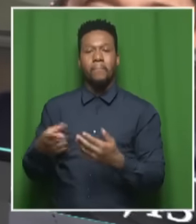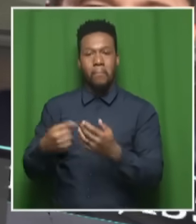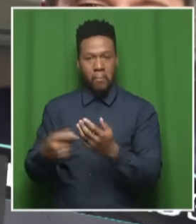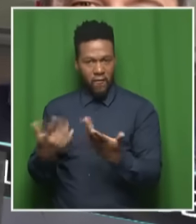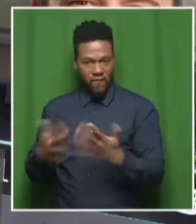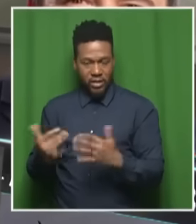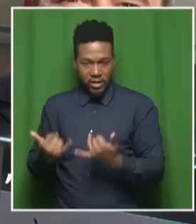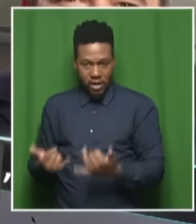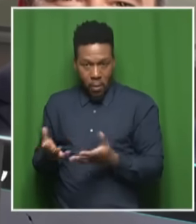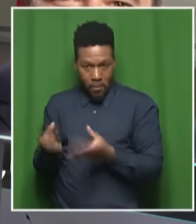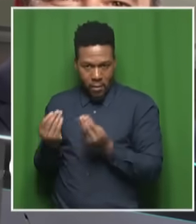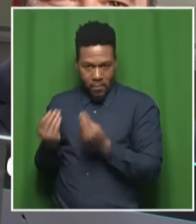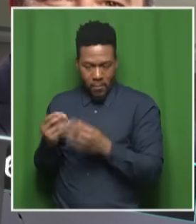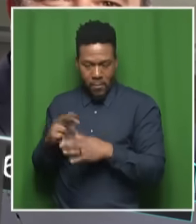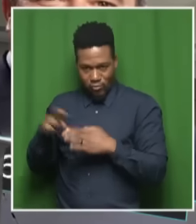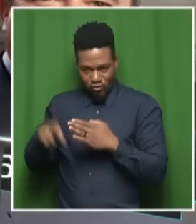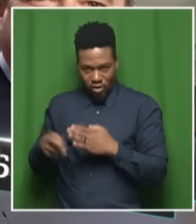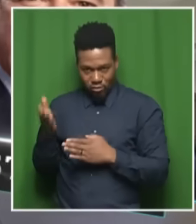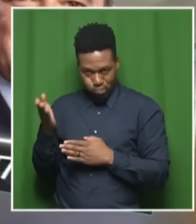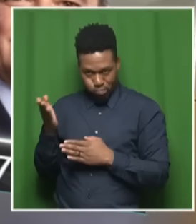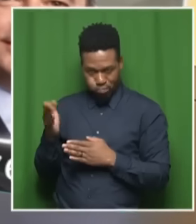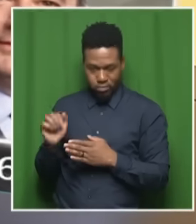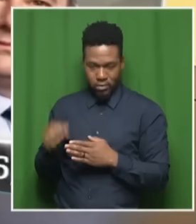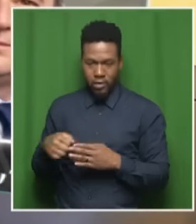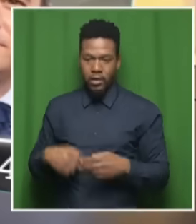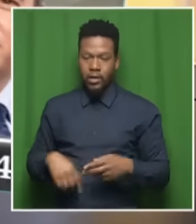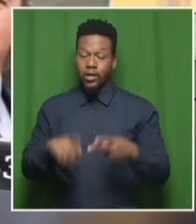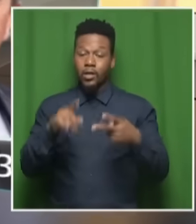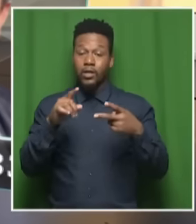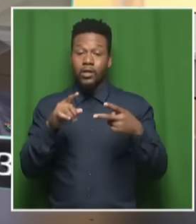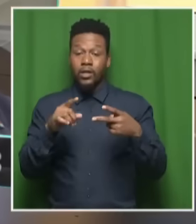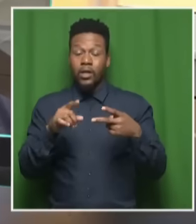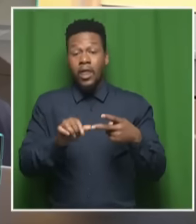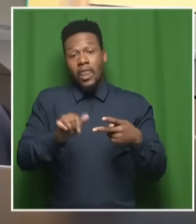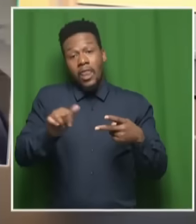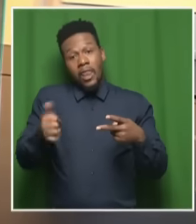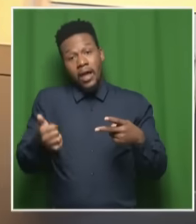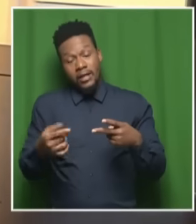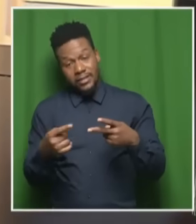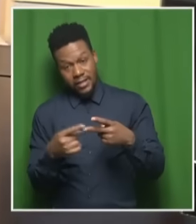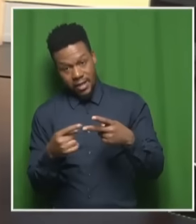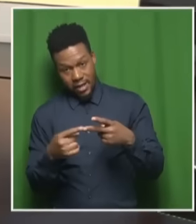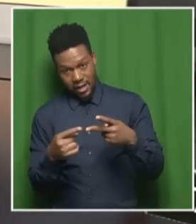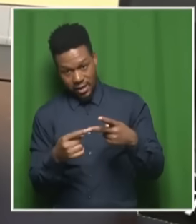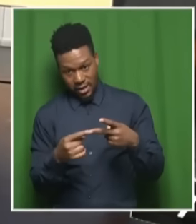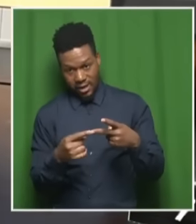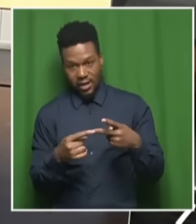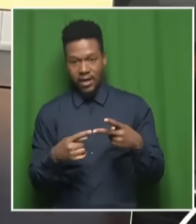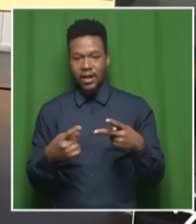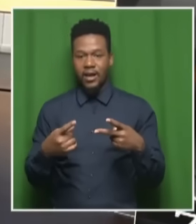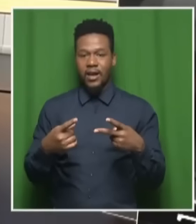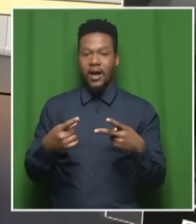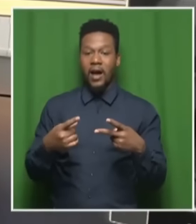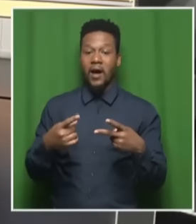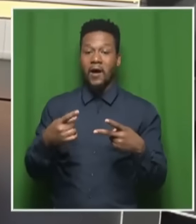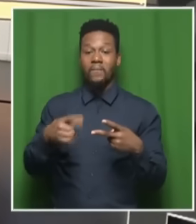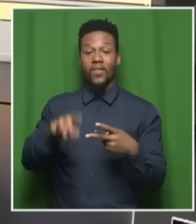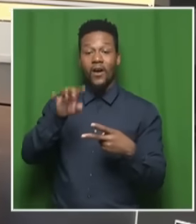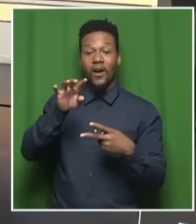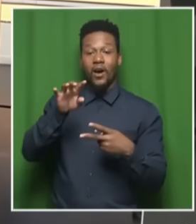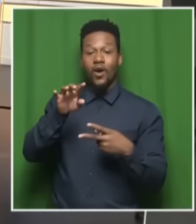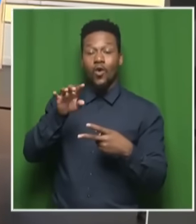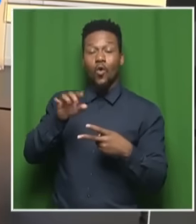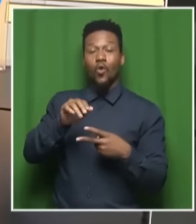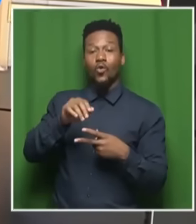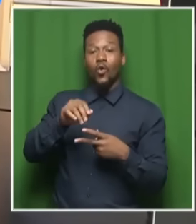this hour. So as we monitor developments, just to obviously coming in at second place now, that race continues. It is heating